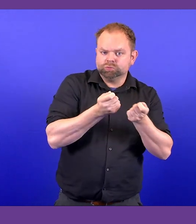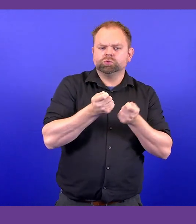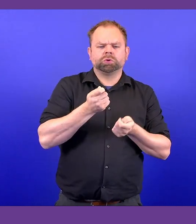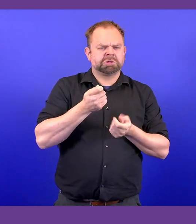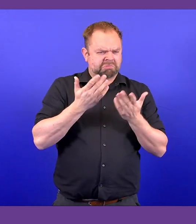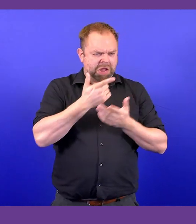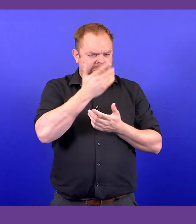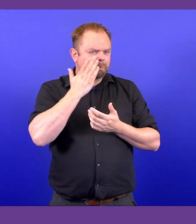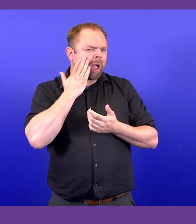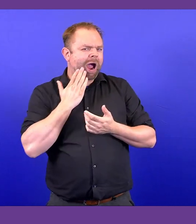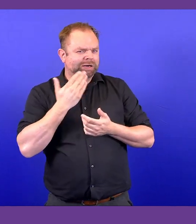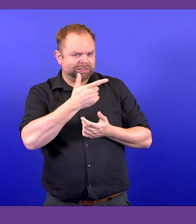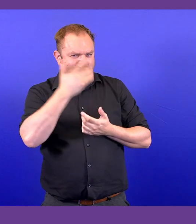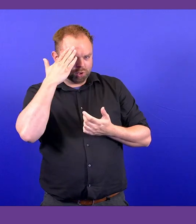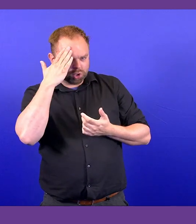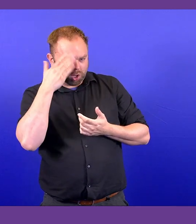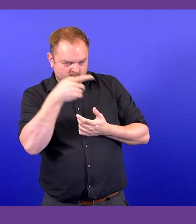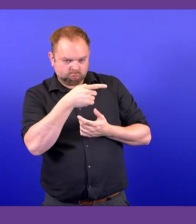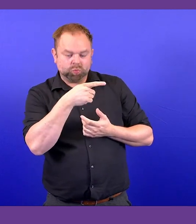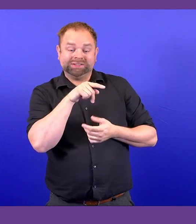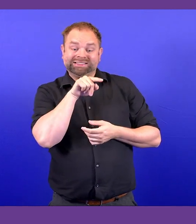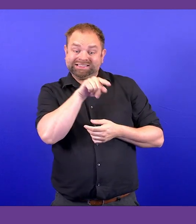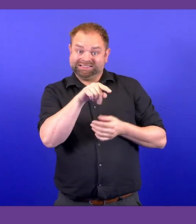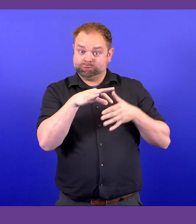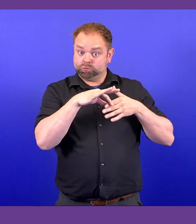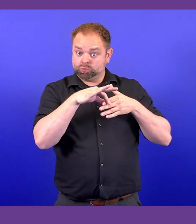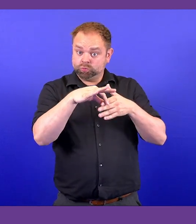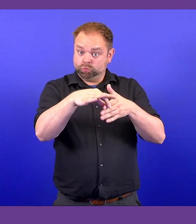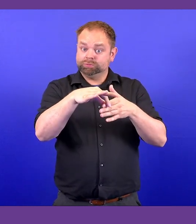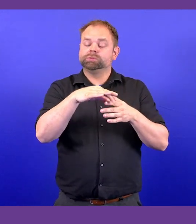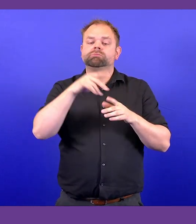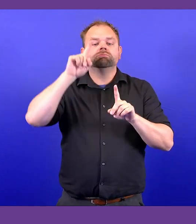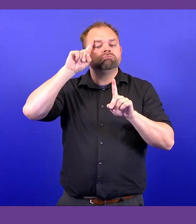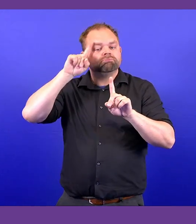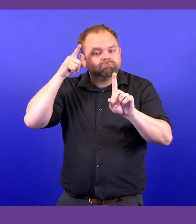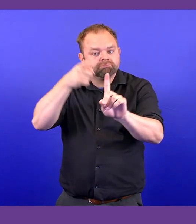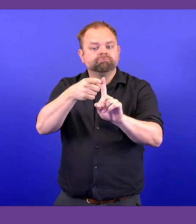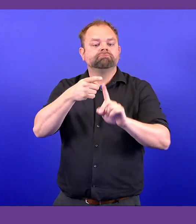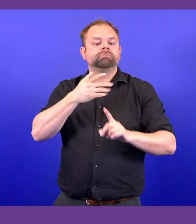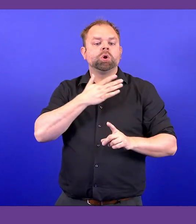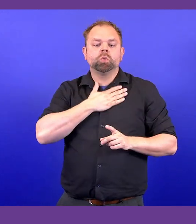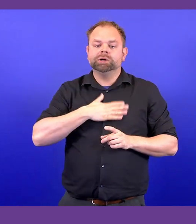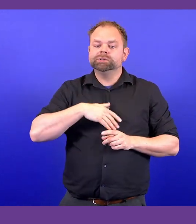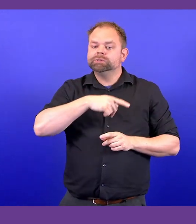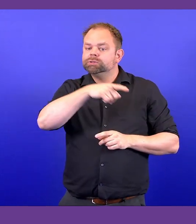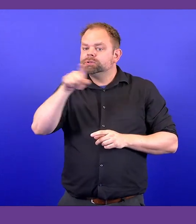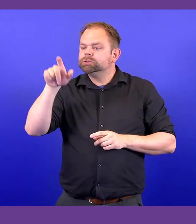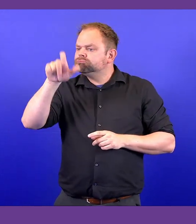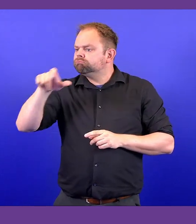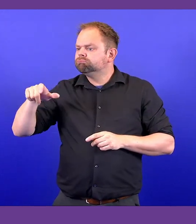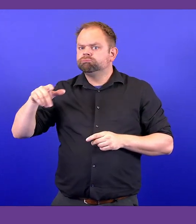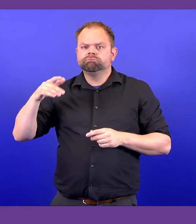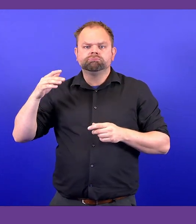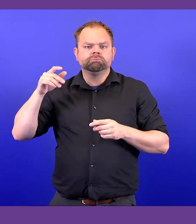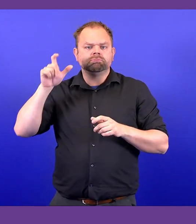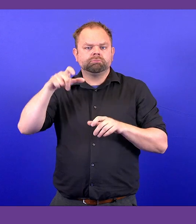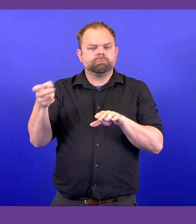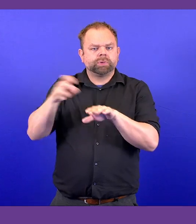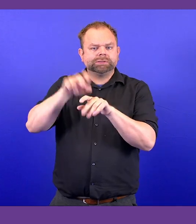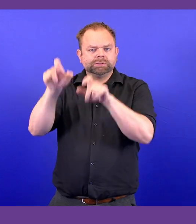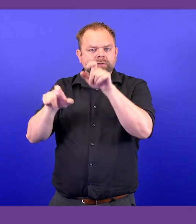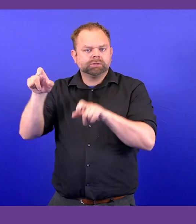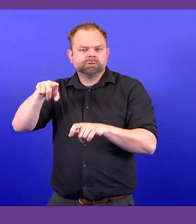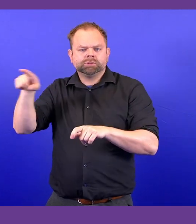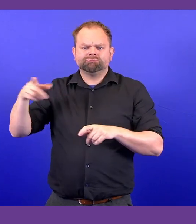have other passenger rights regulation ongoing. We have a multimodal passenger rights regulation also upcoming. So UITP would be happy